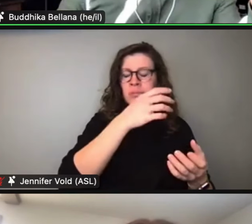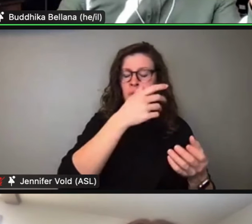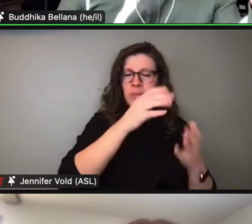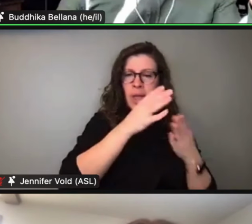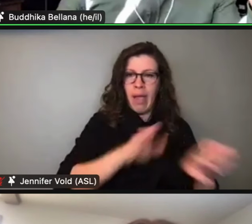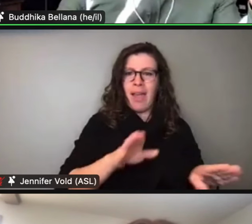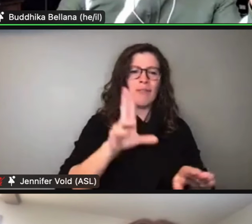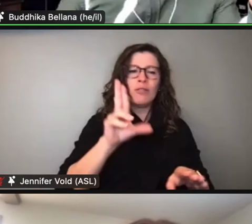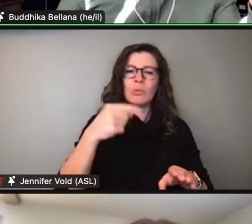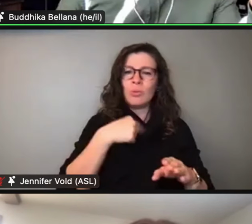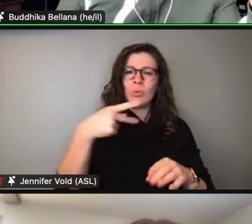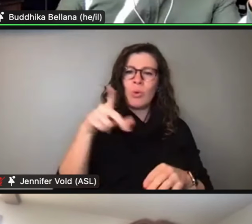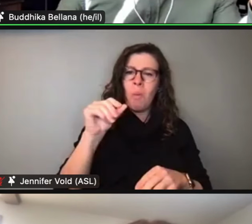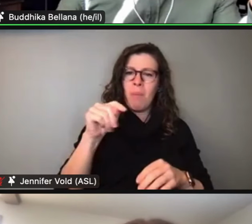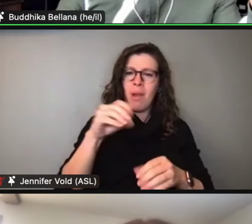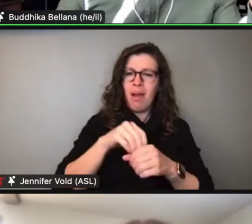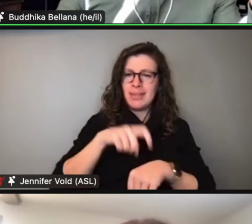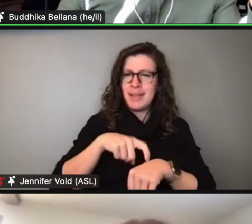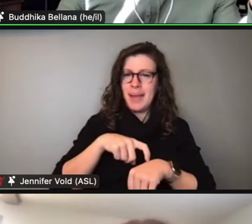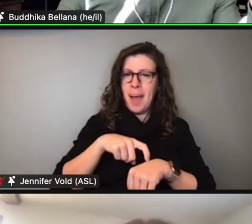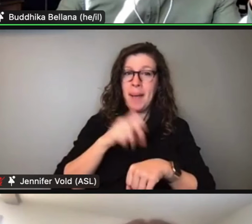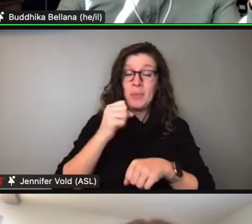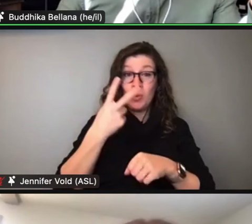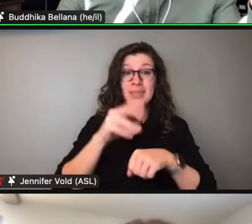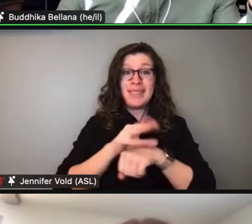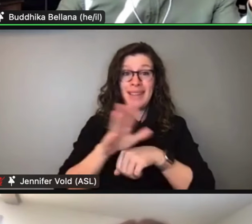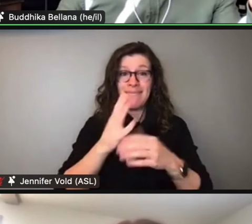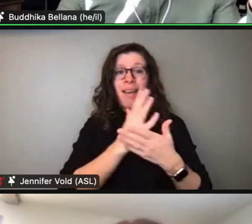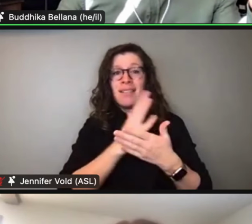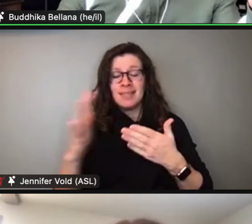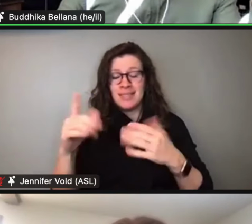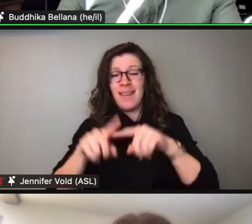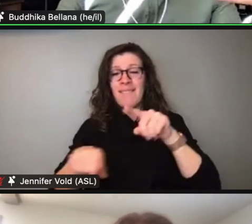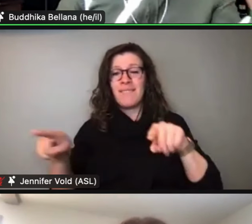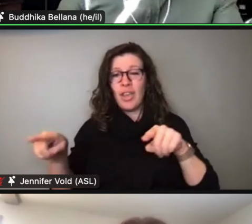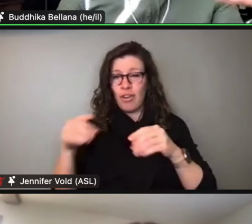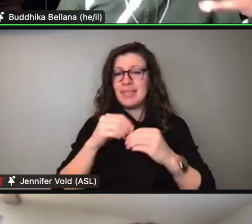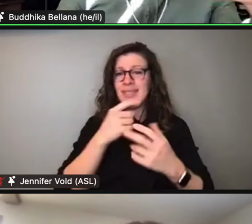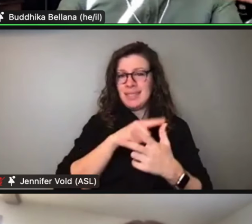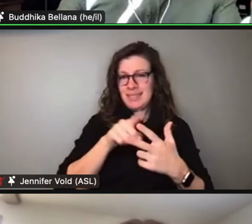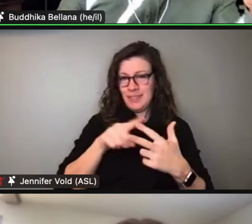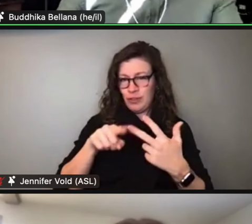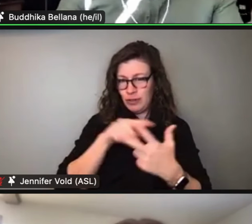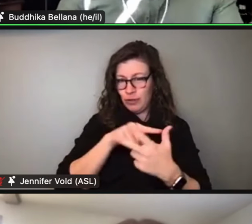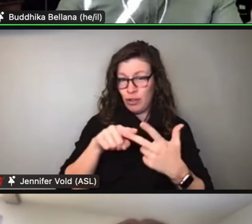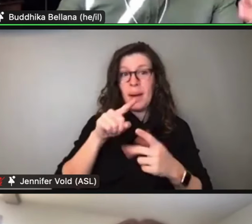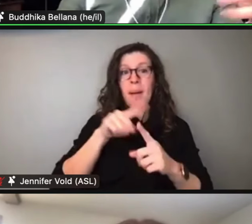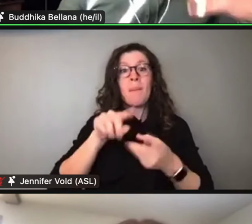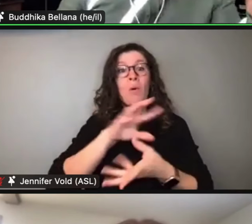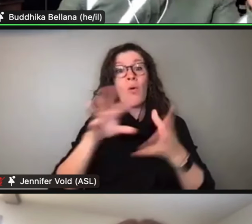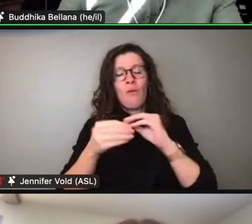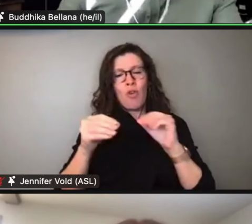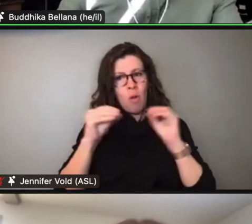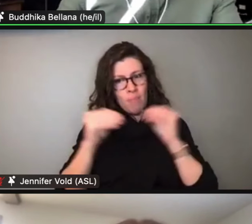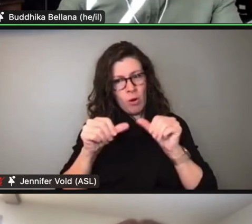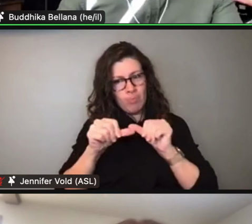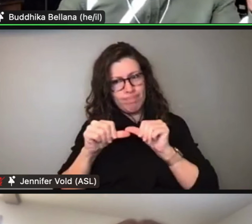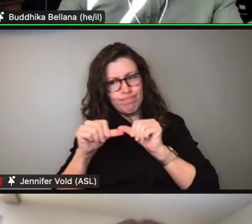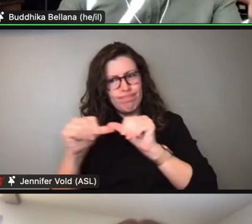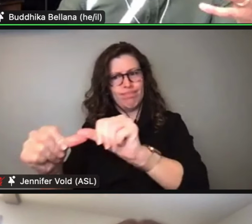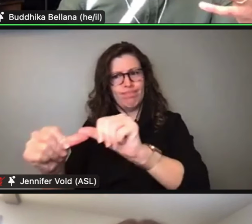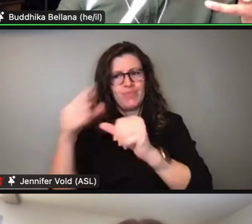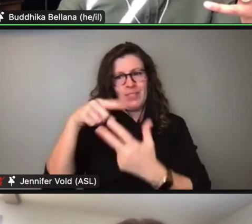the effect varies across the different experiments, but overall seems to be more persistent for the intact